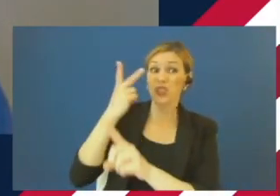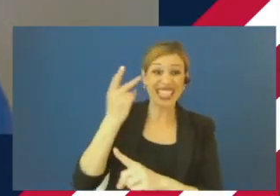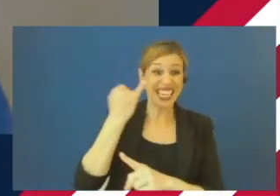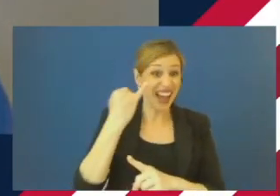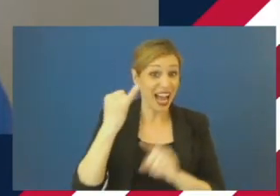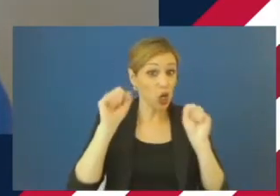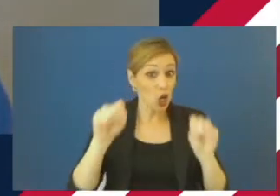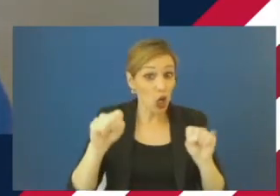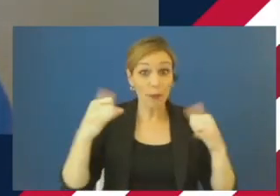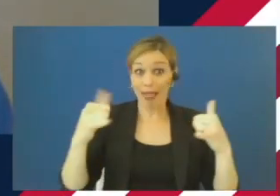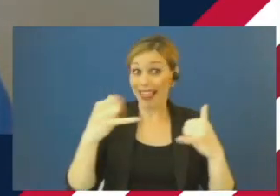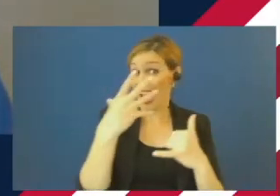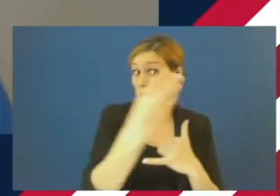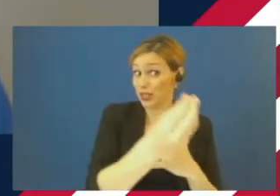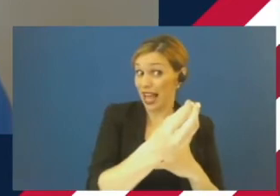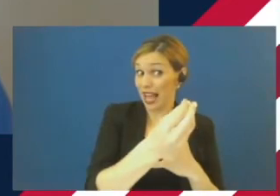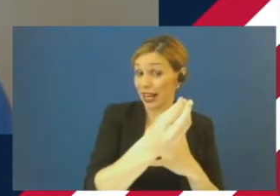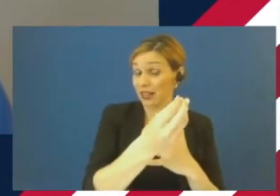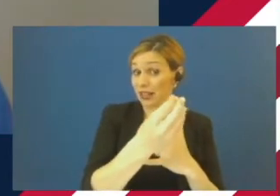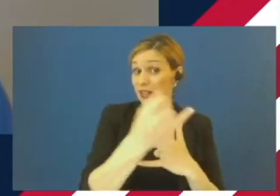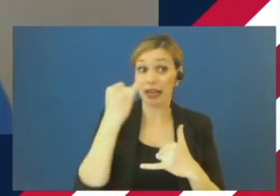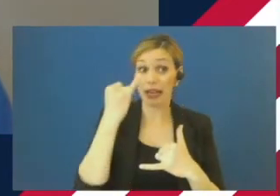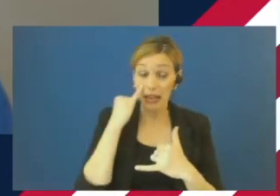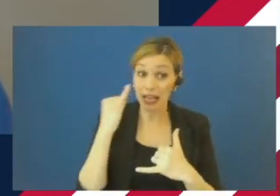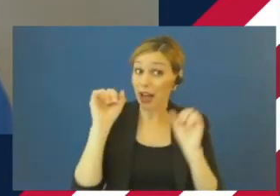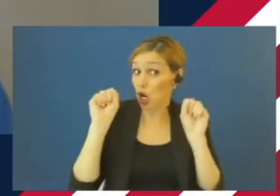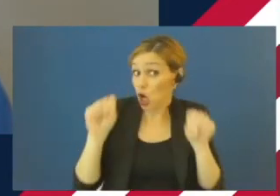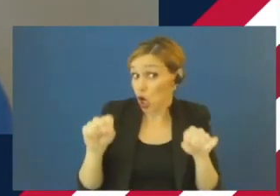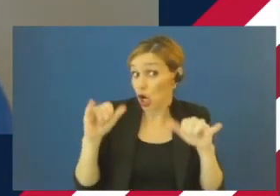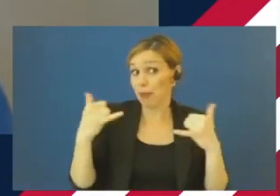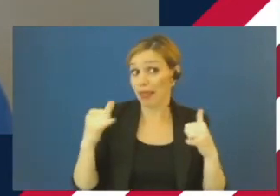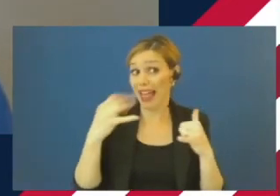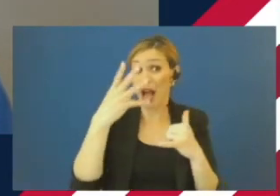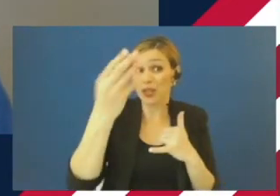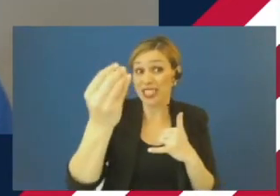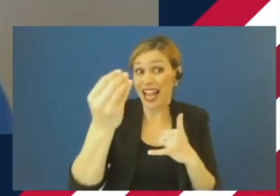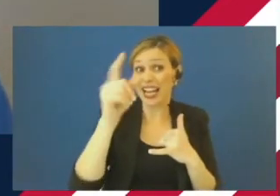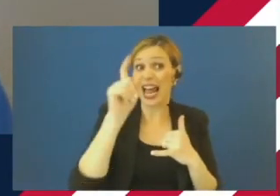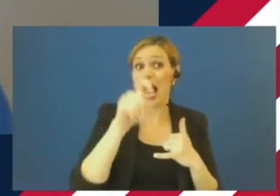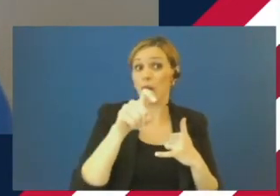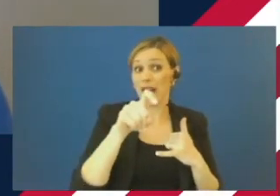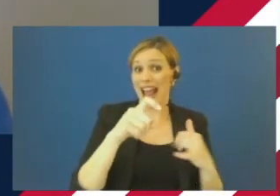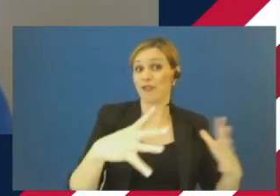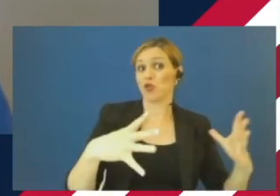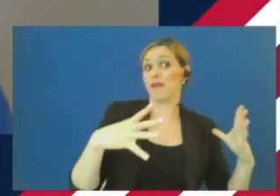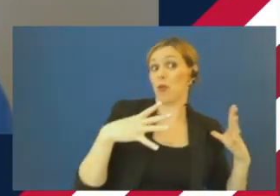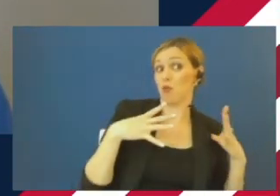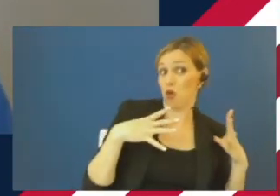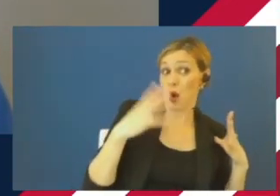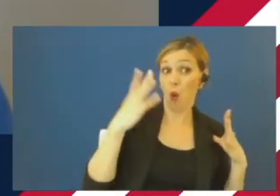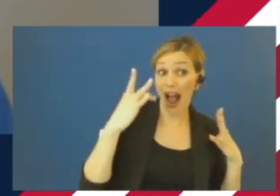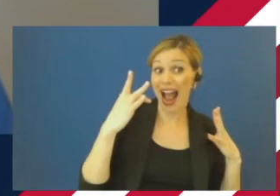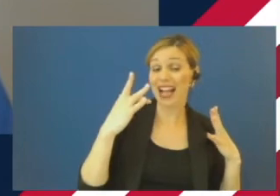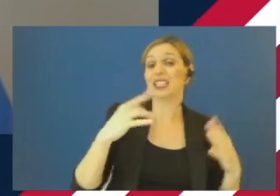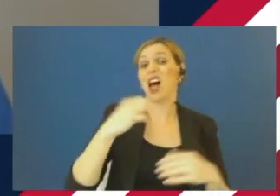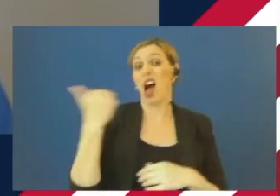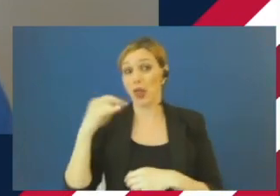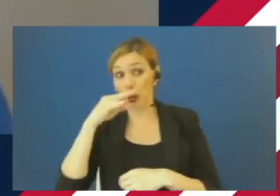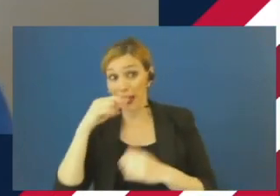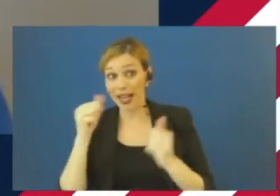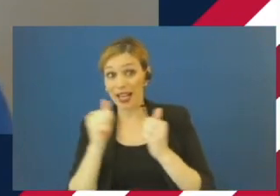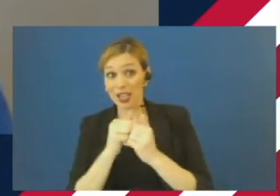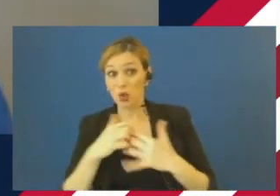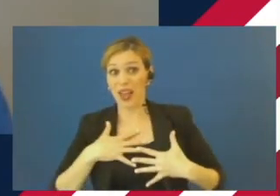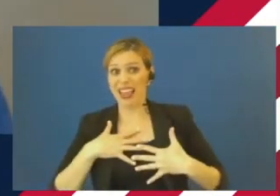days we were allowed to play, we'd have to take breaks so that the kids with asthma could take their inhalers. That became the normal,